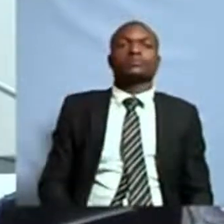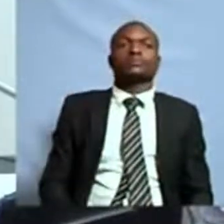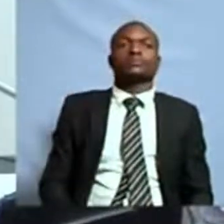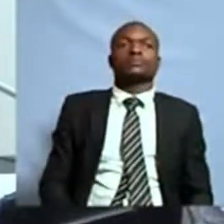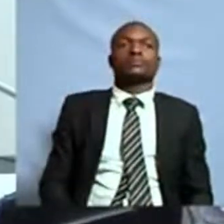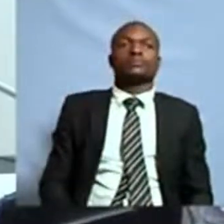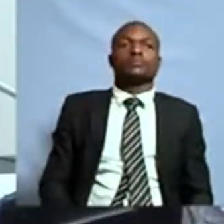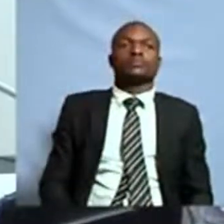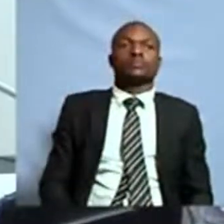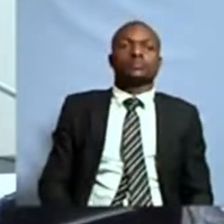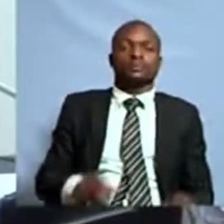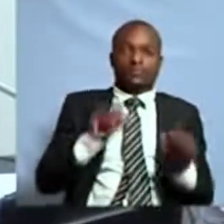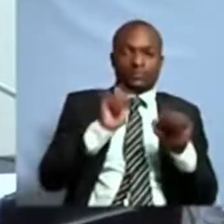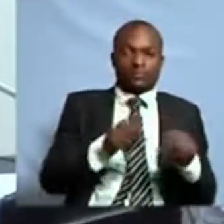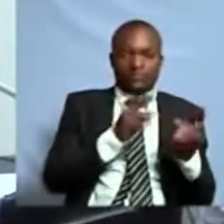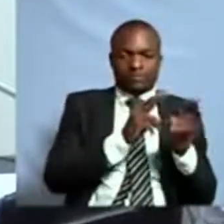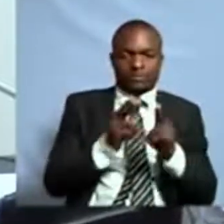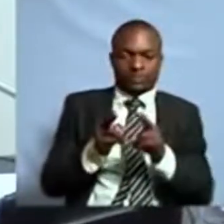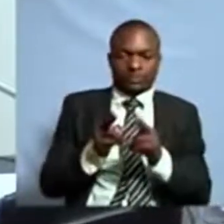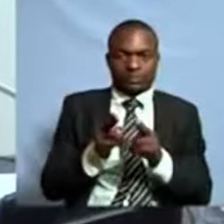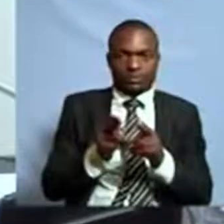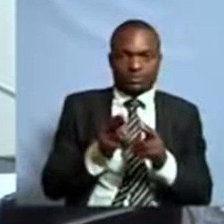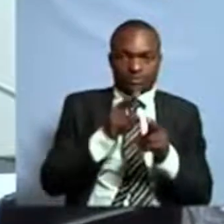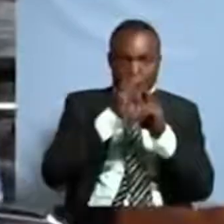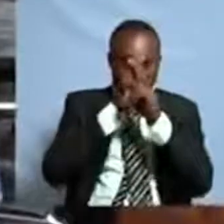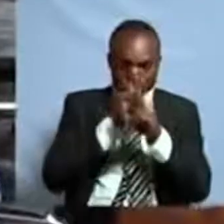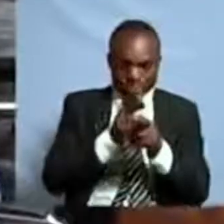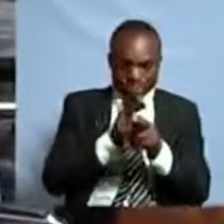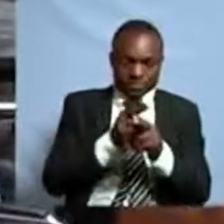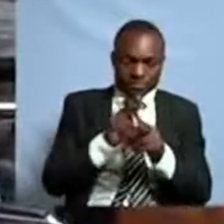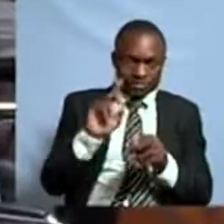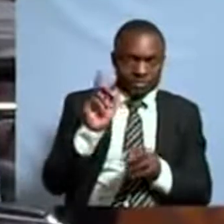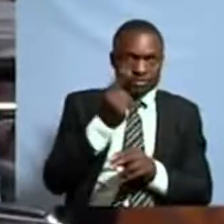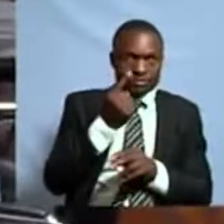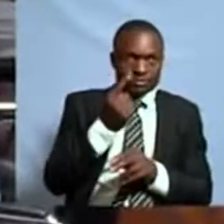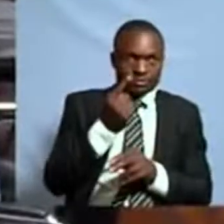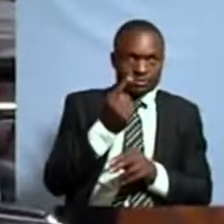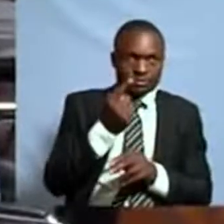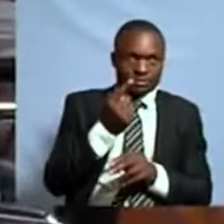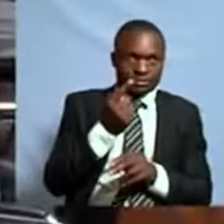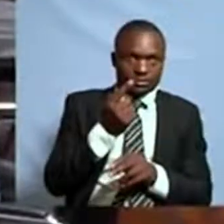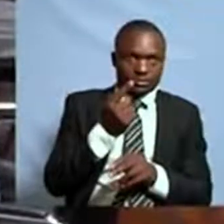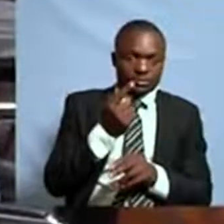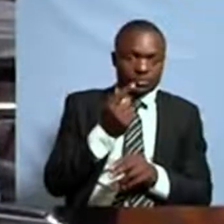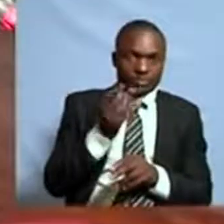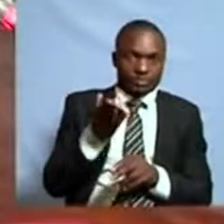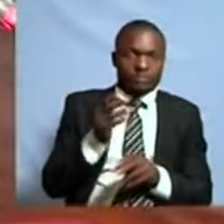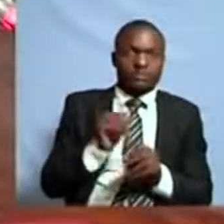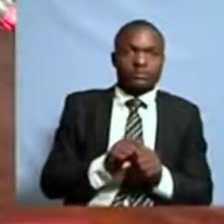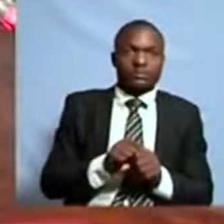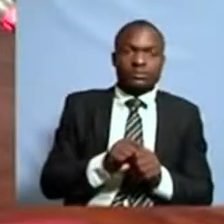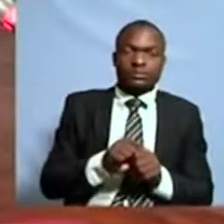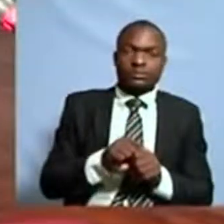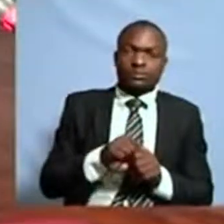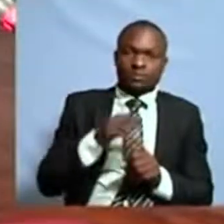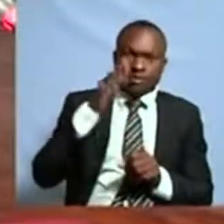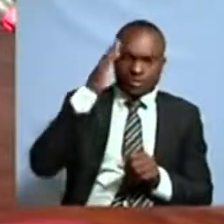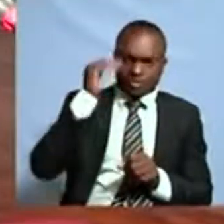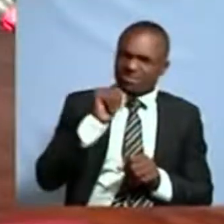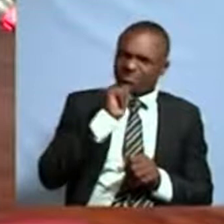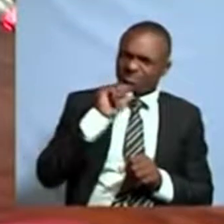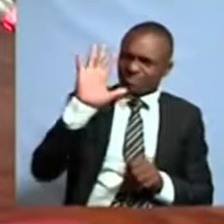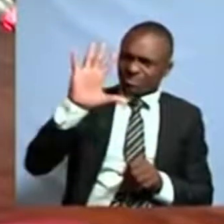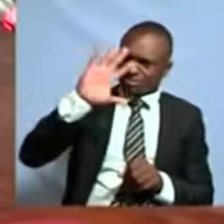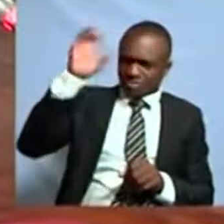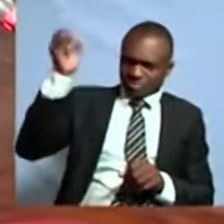Okay, take those while the honorable members are still thinking. I'll go first, then Council will take the other one. Why not 5%?